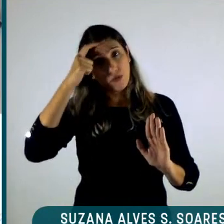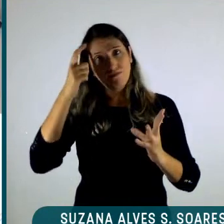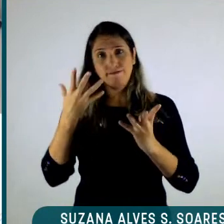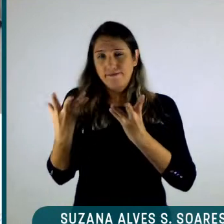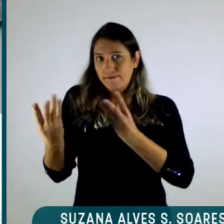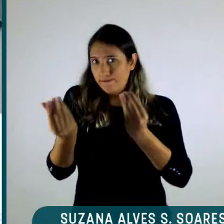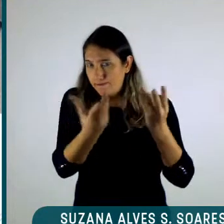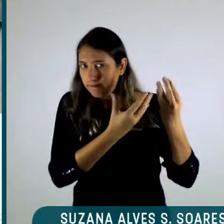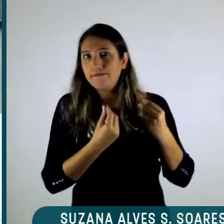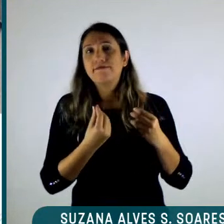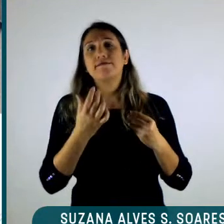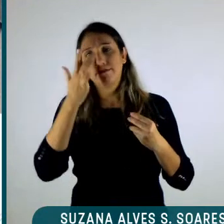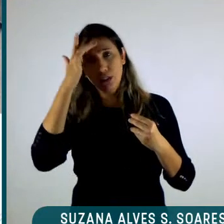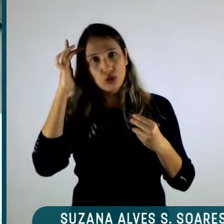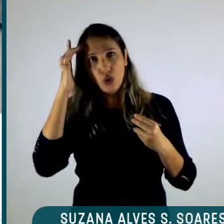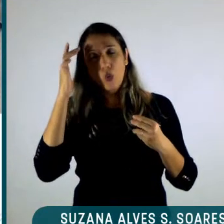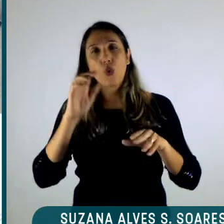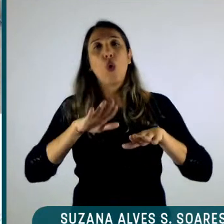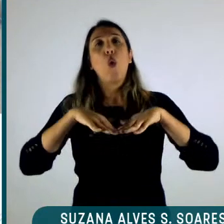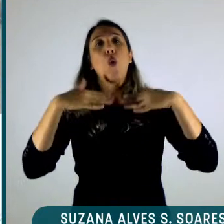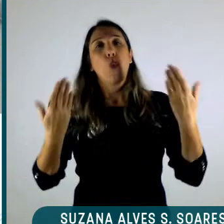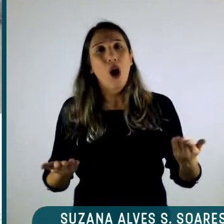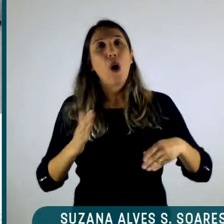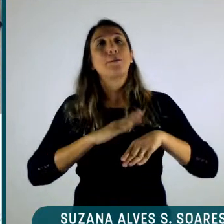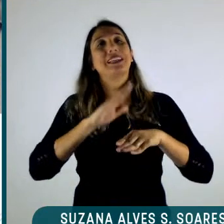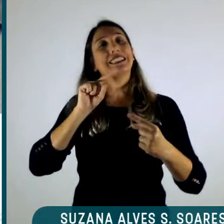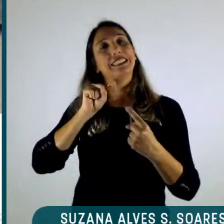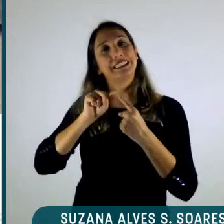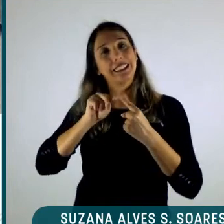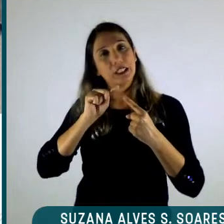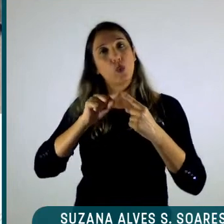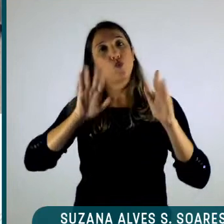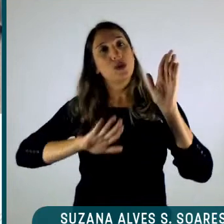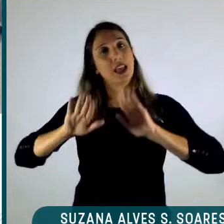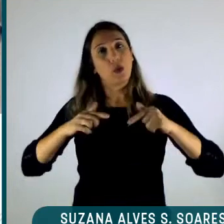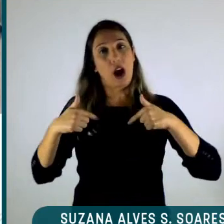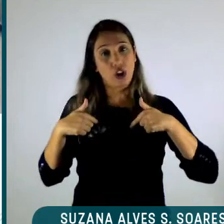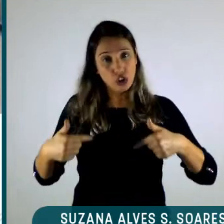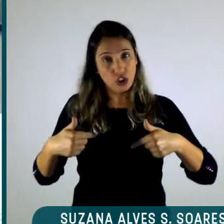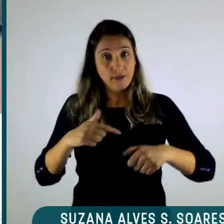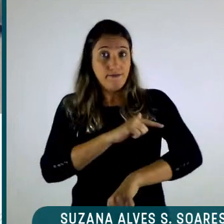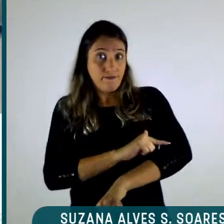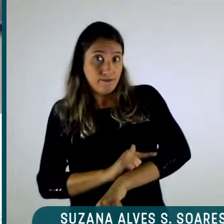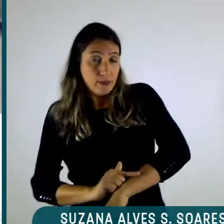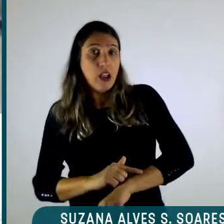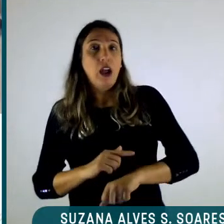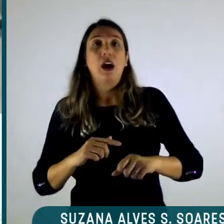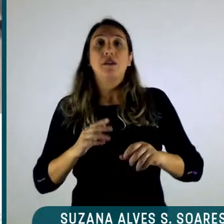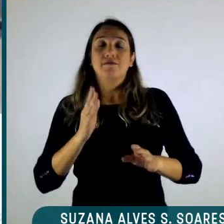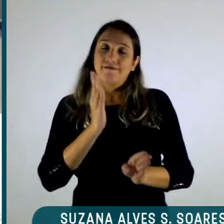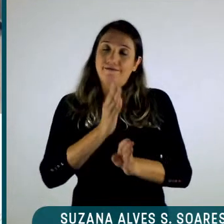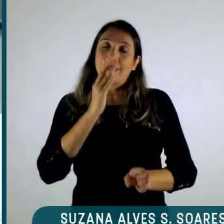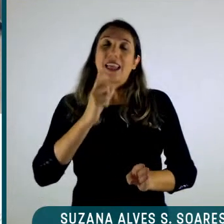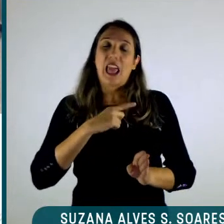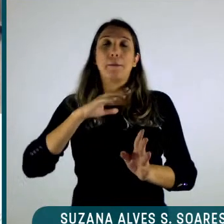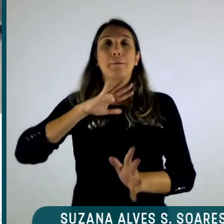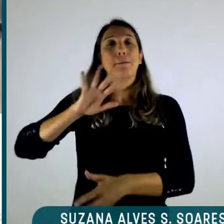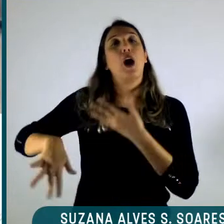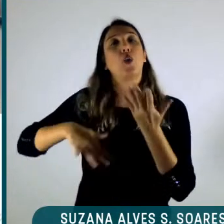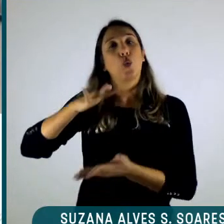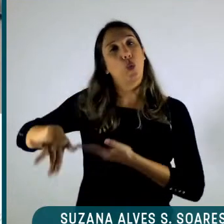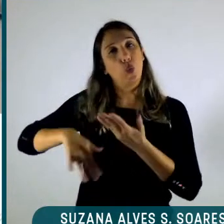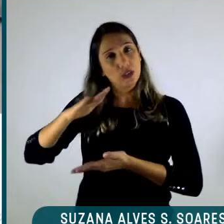have a collective awareness on what are the most proper measures, although we may have this